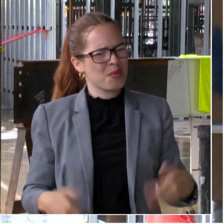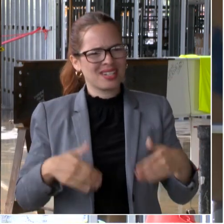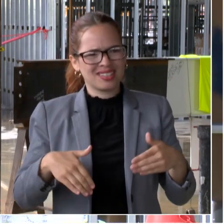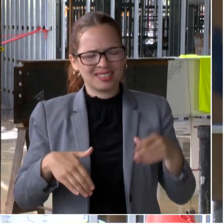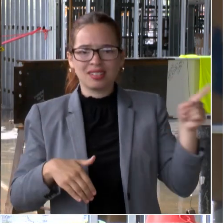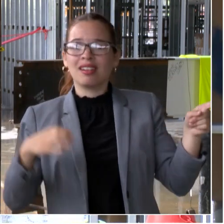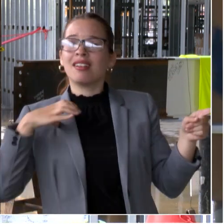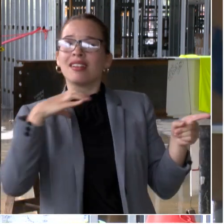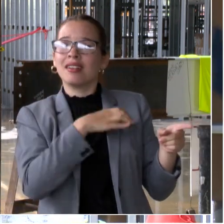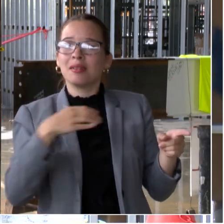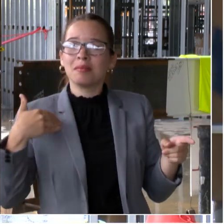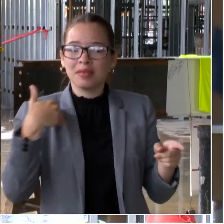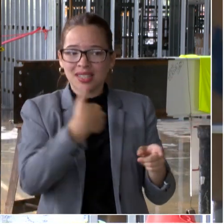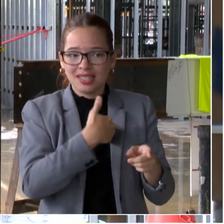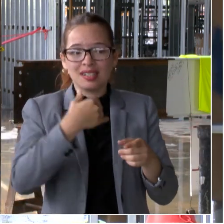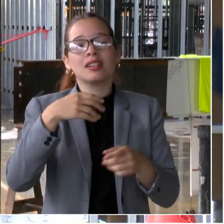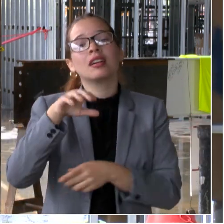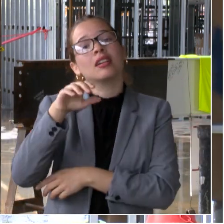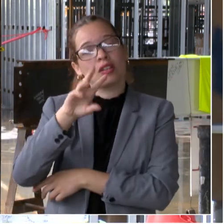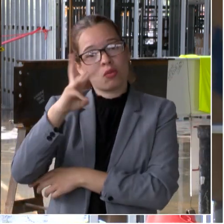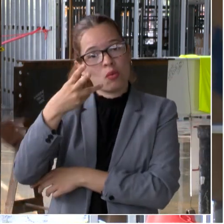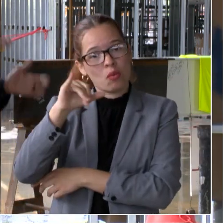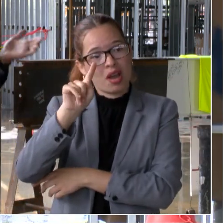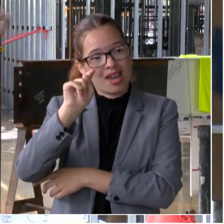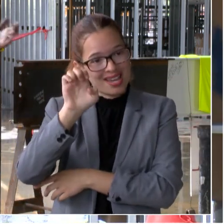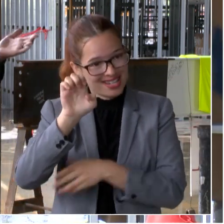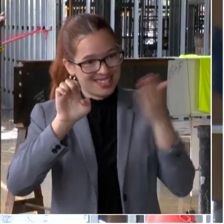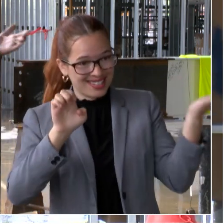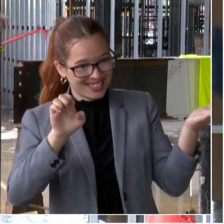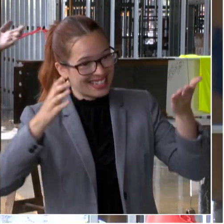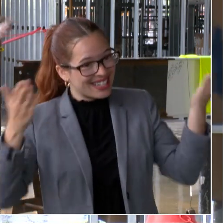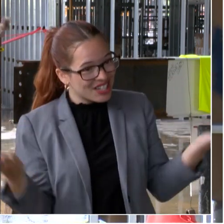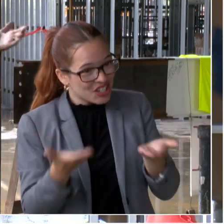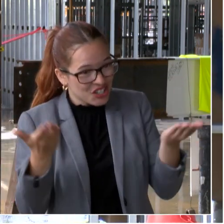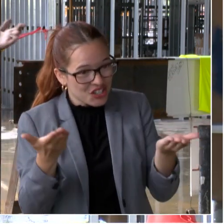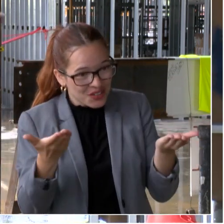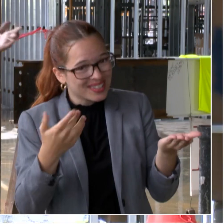here. I know he's proud of that. Please give him a big round of applause.